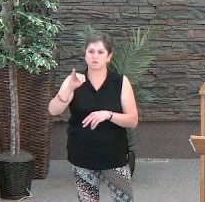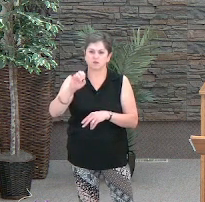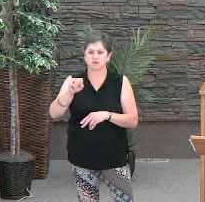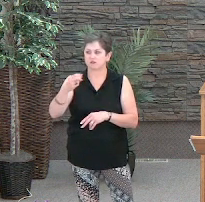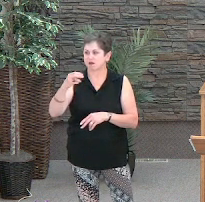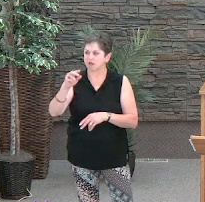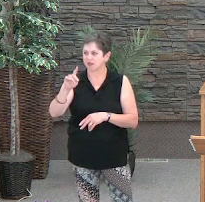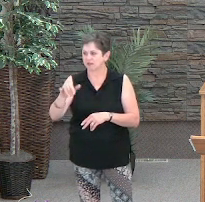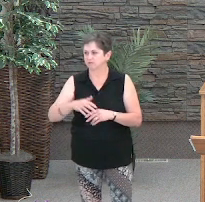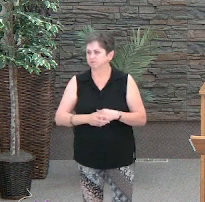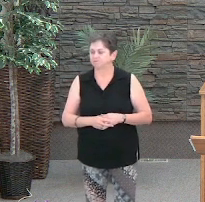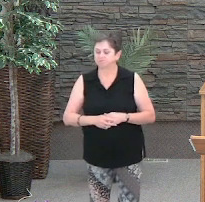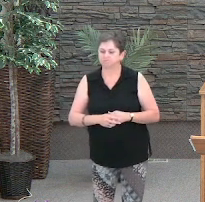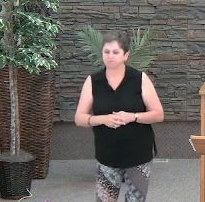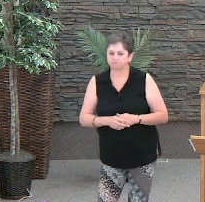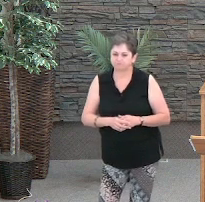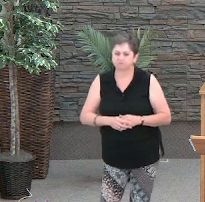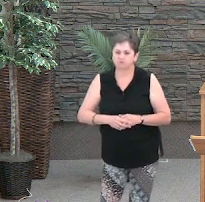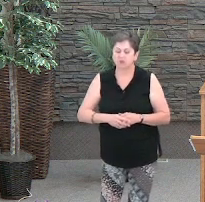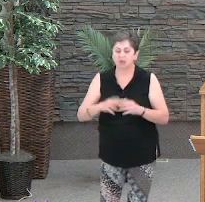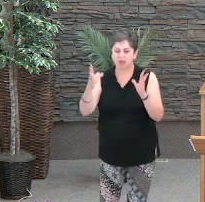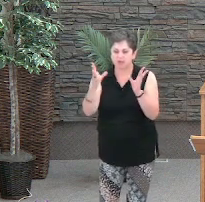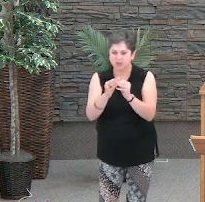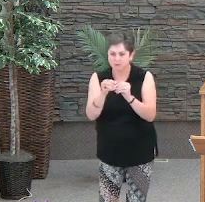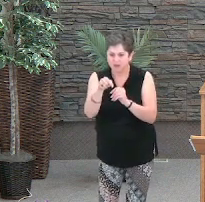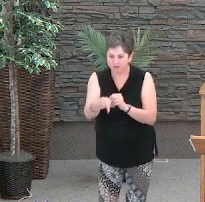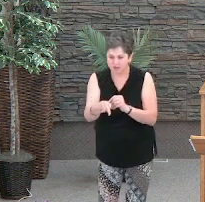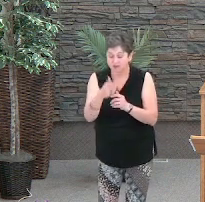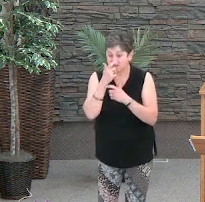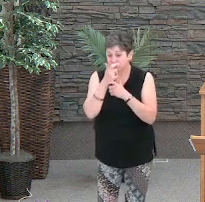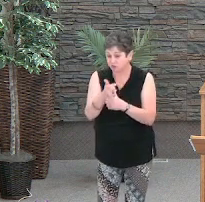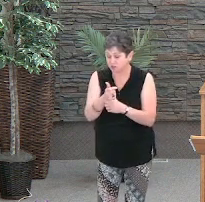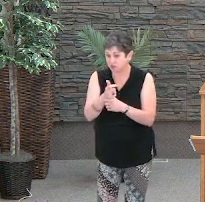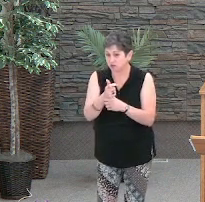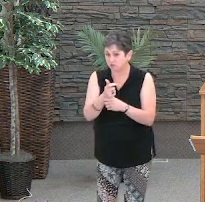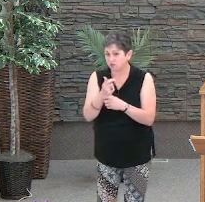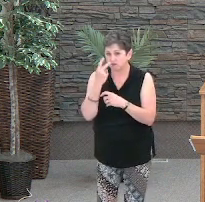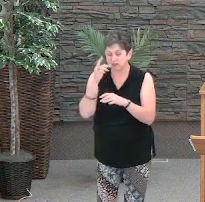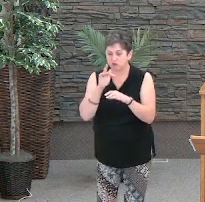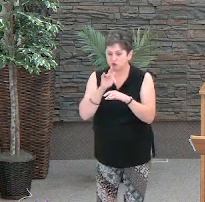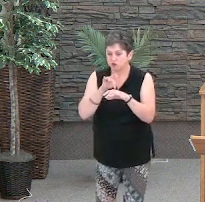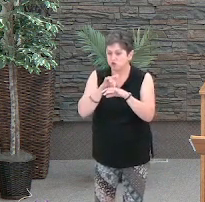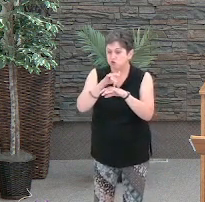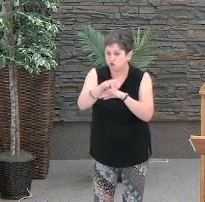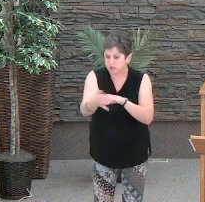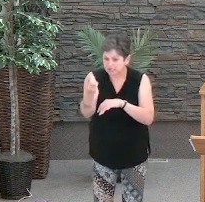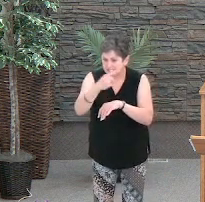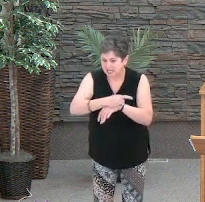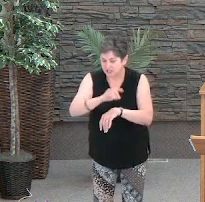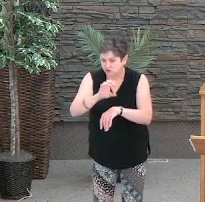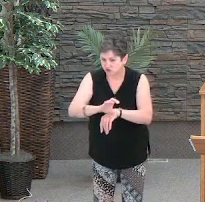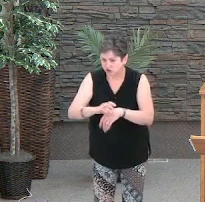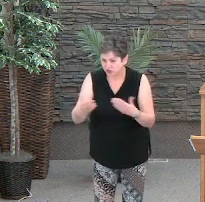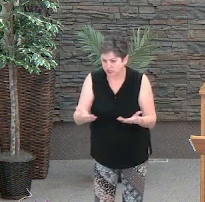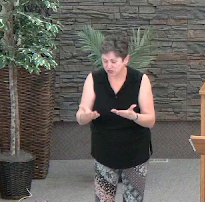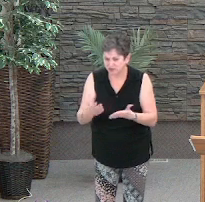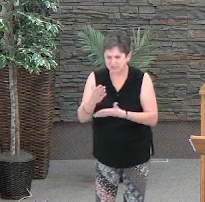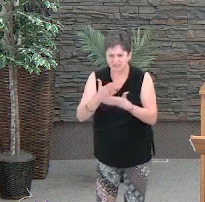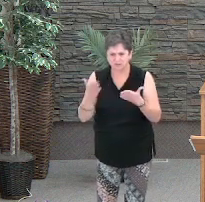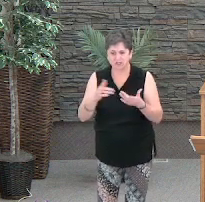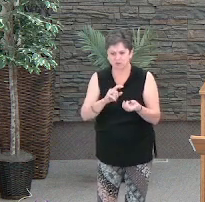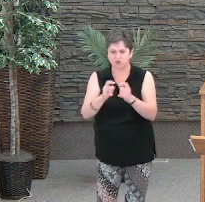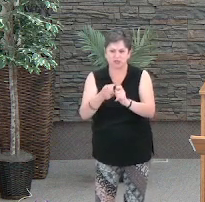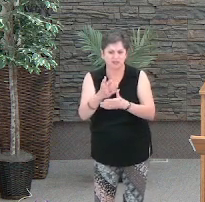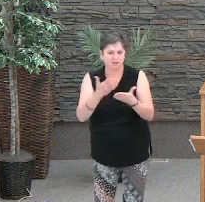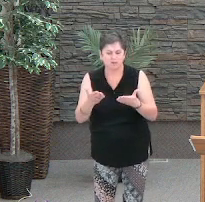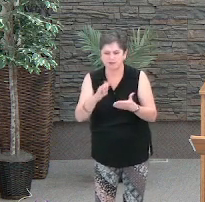what she was called. They met there, and it's interesting when you look at the early days of a church, because some things will